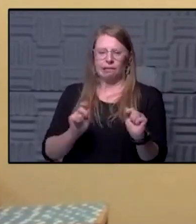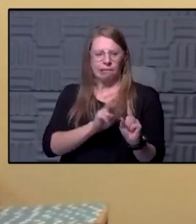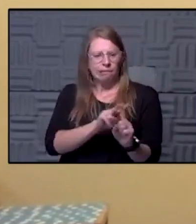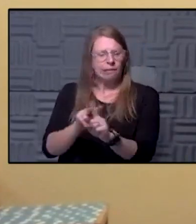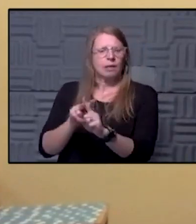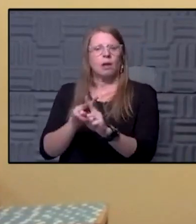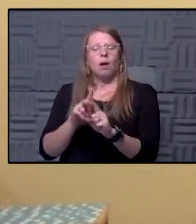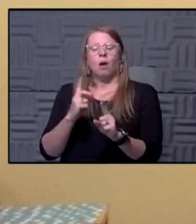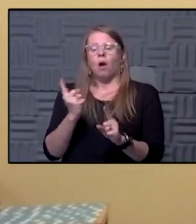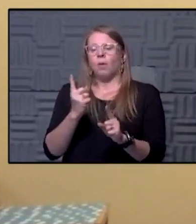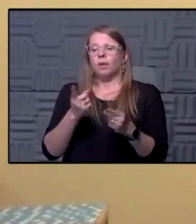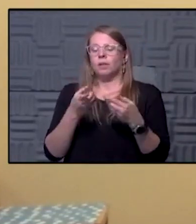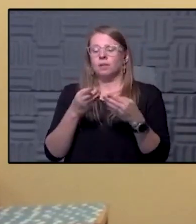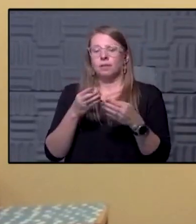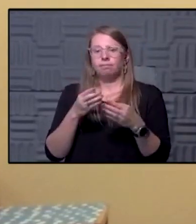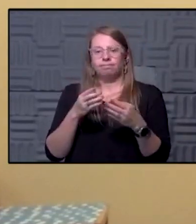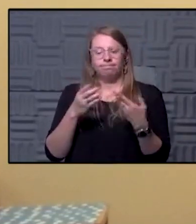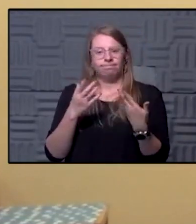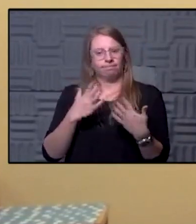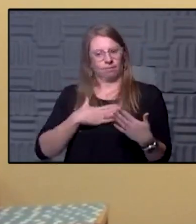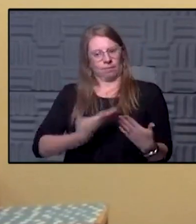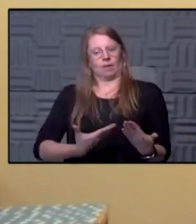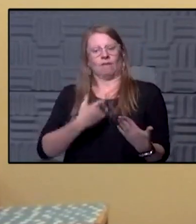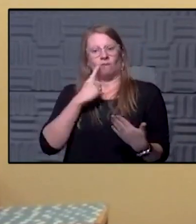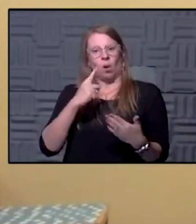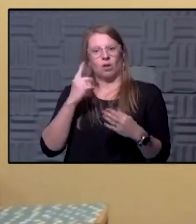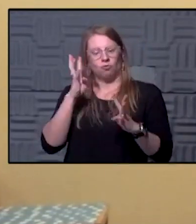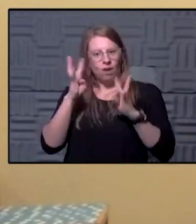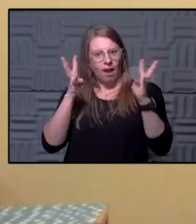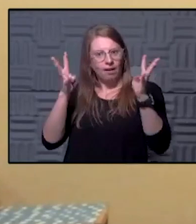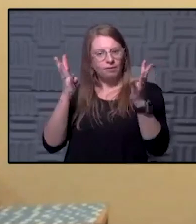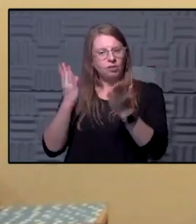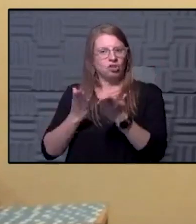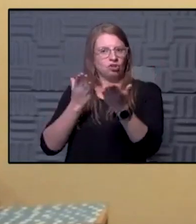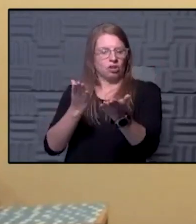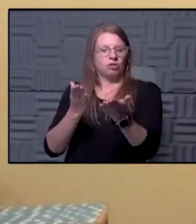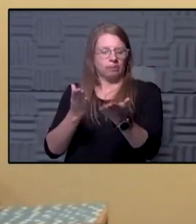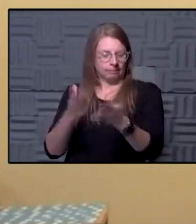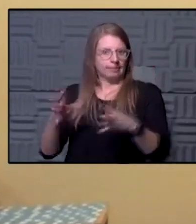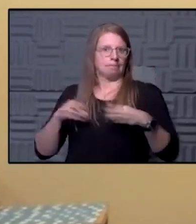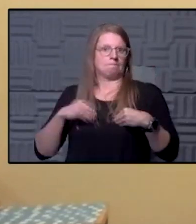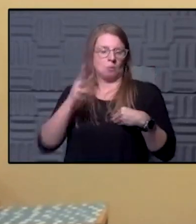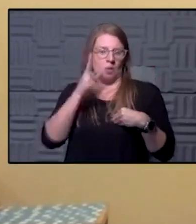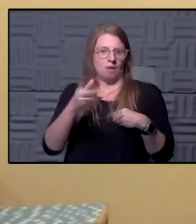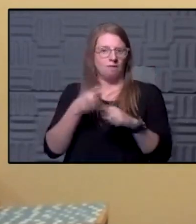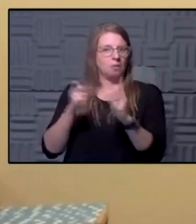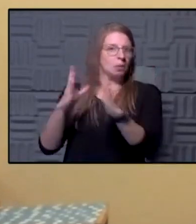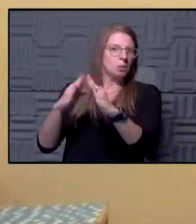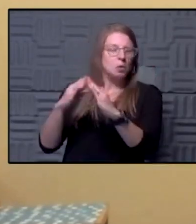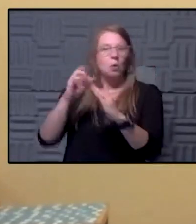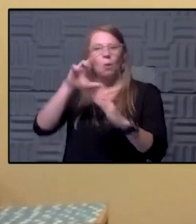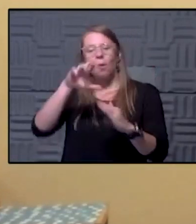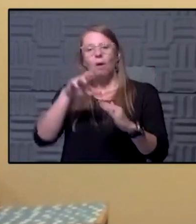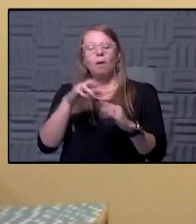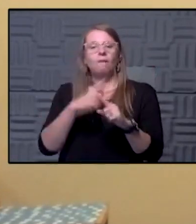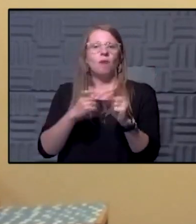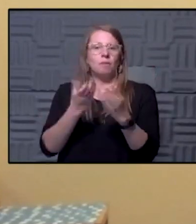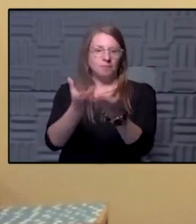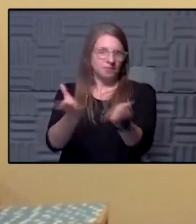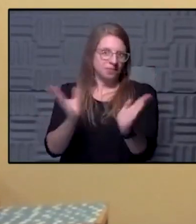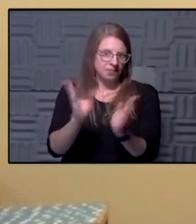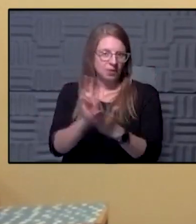open to creative suggestions if you guys have any from the community or from you there